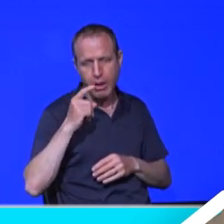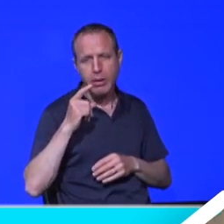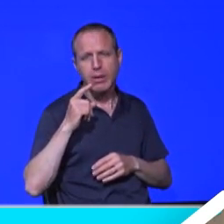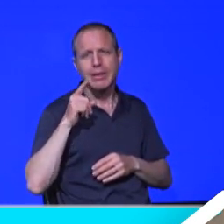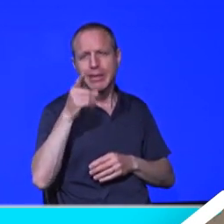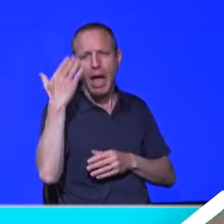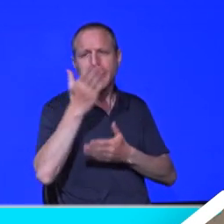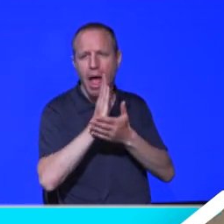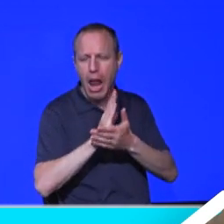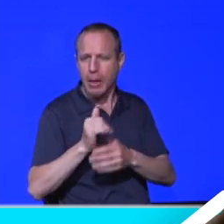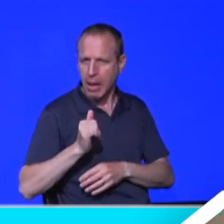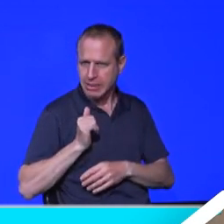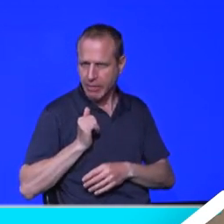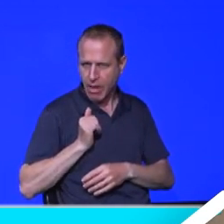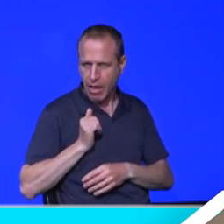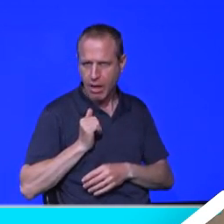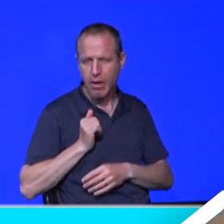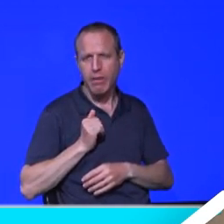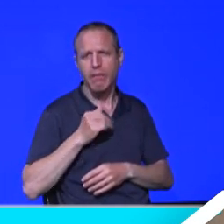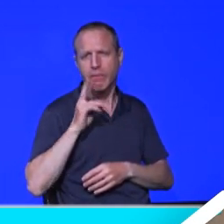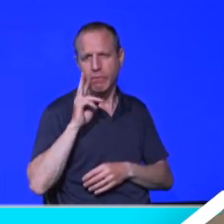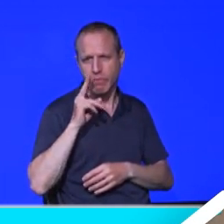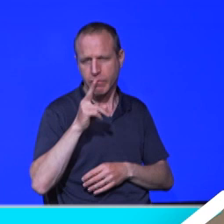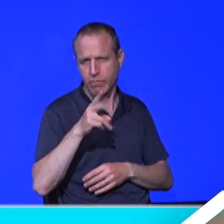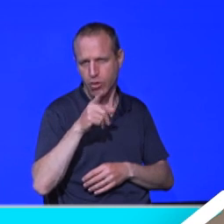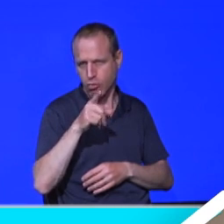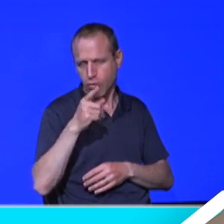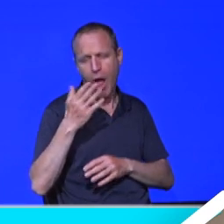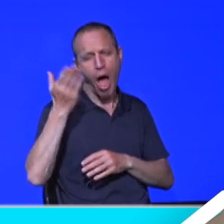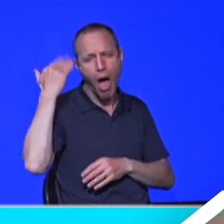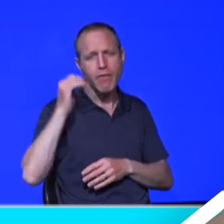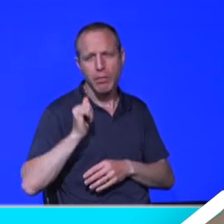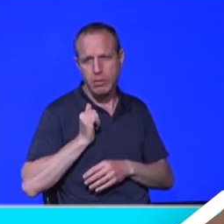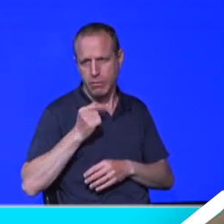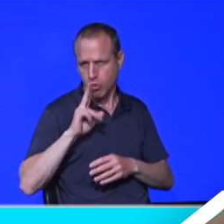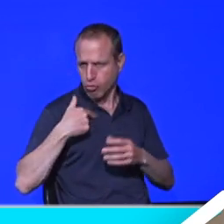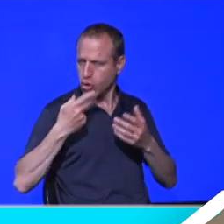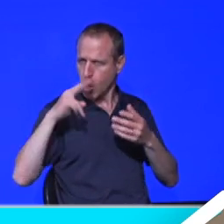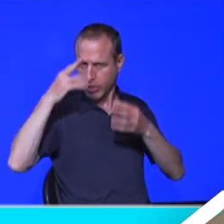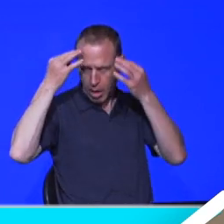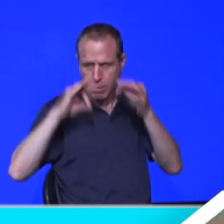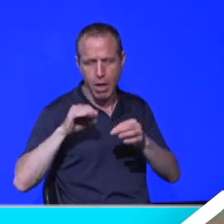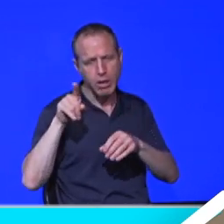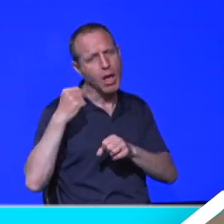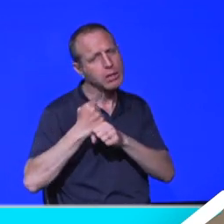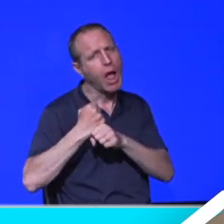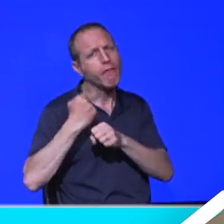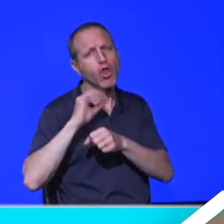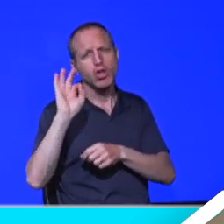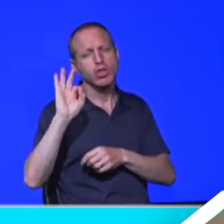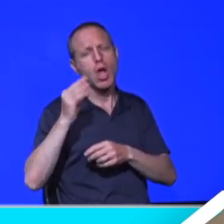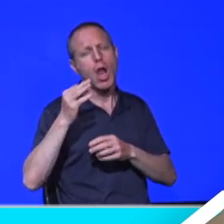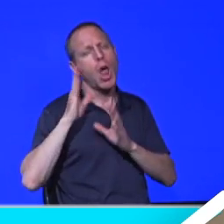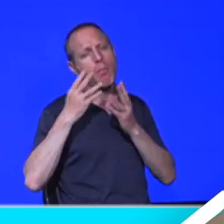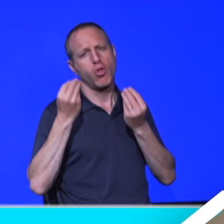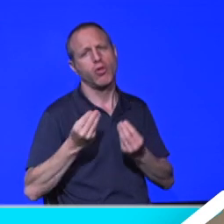she was a part of the army and she has a past in the army, and that's, you know, I have more respect for her because she was doing her job very well when she was also